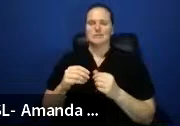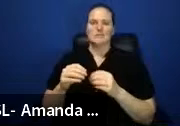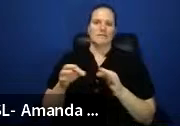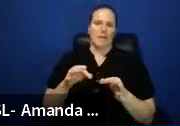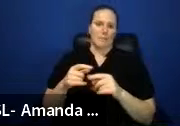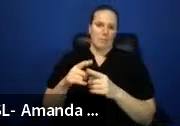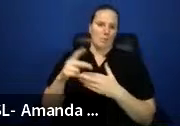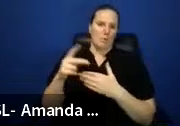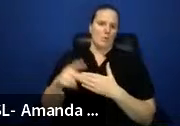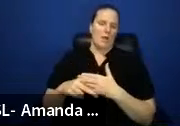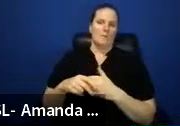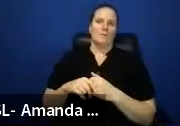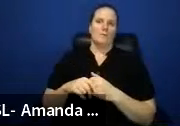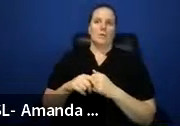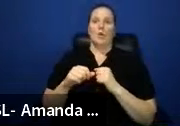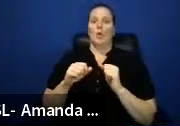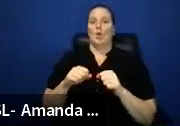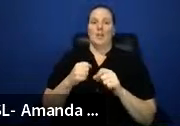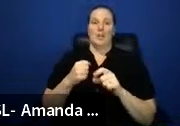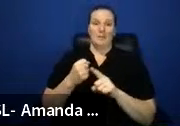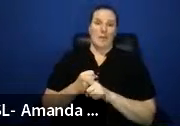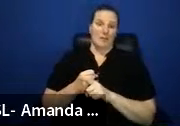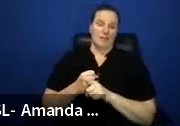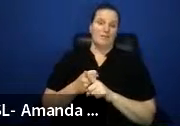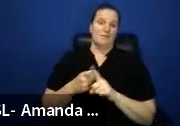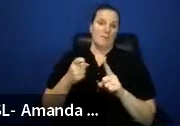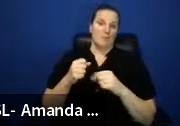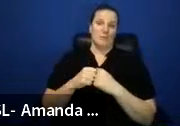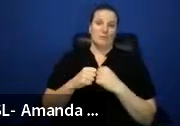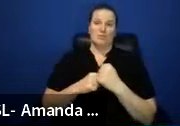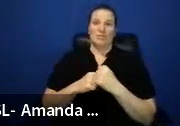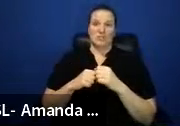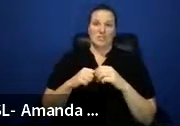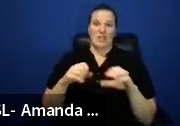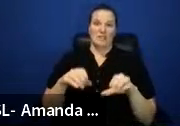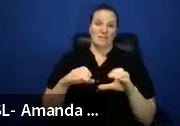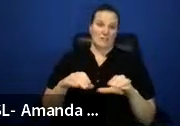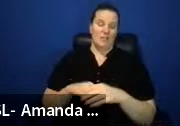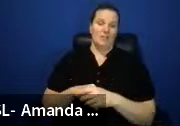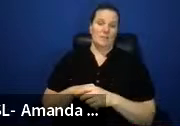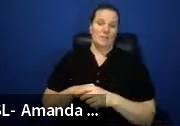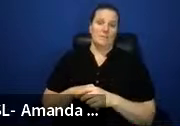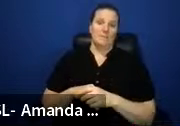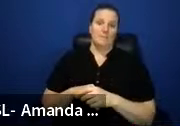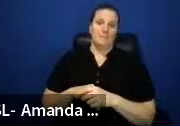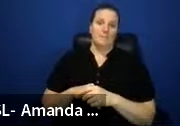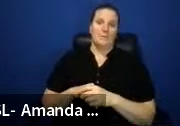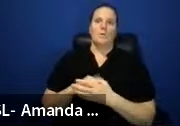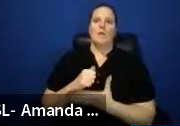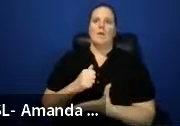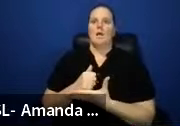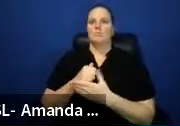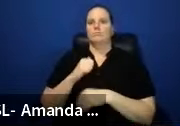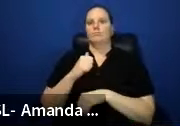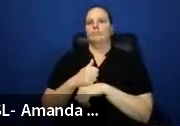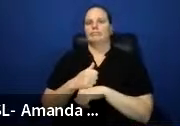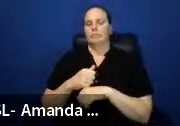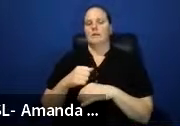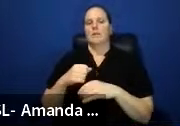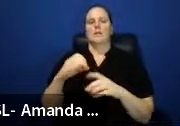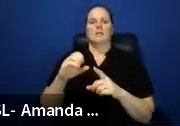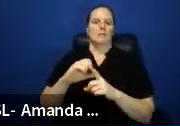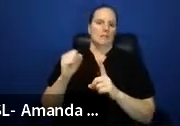as, that could potentially be impacted by construction activities. And that would really help establish baseline conditions